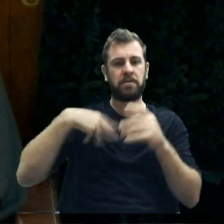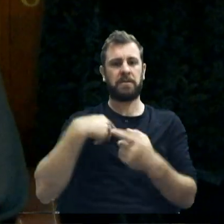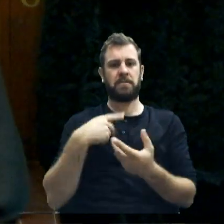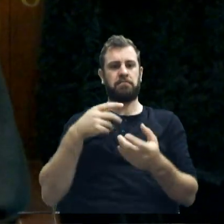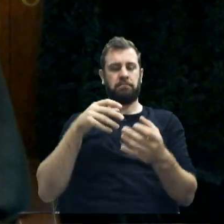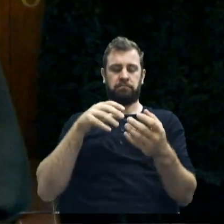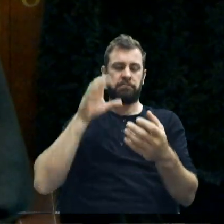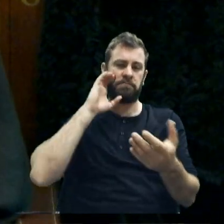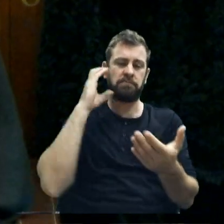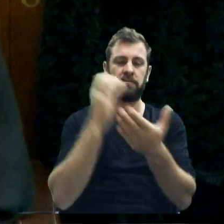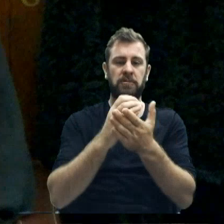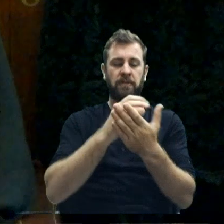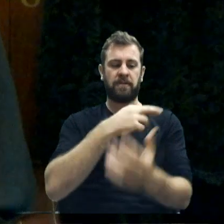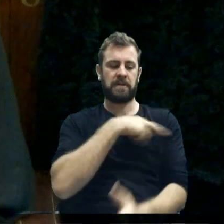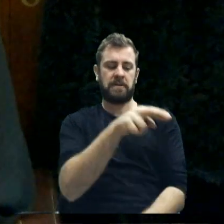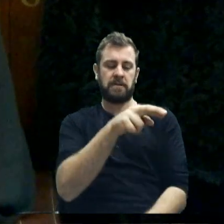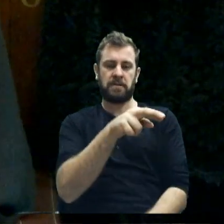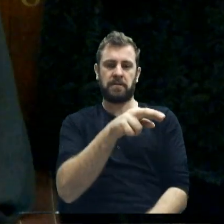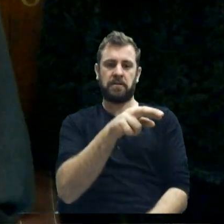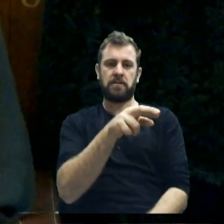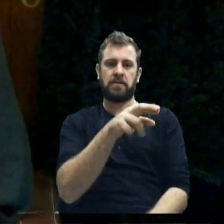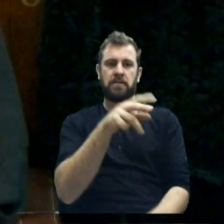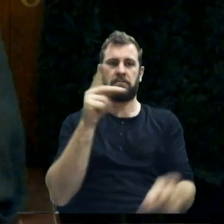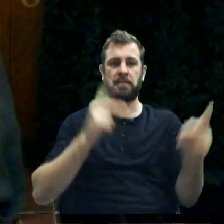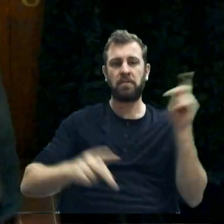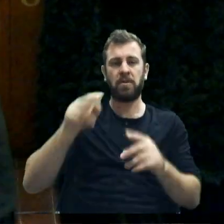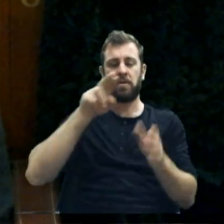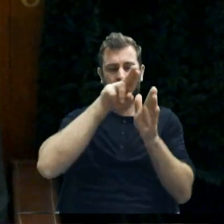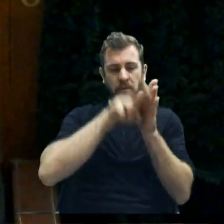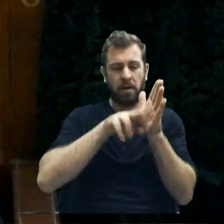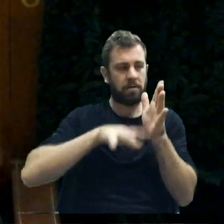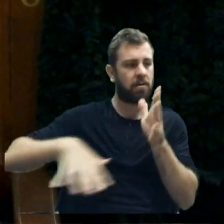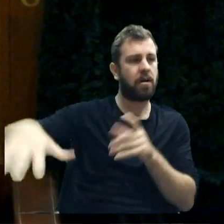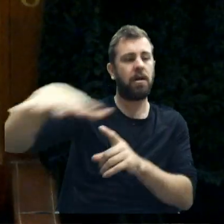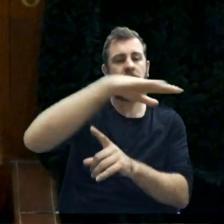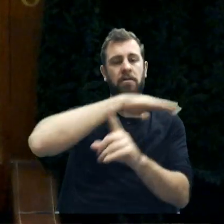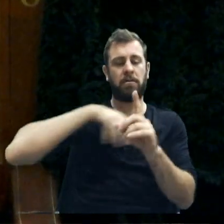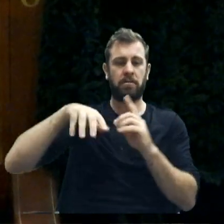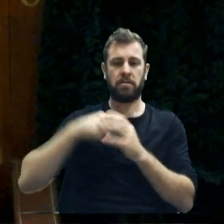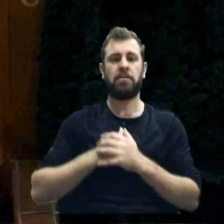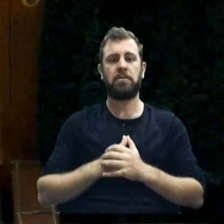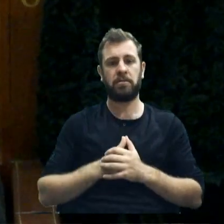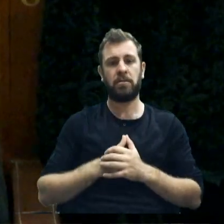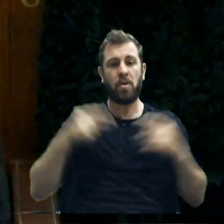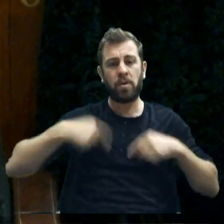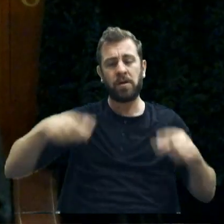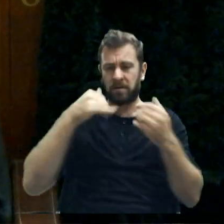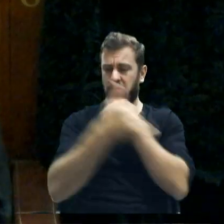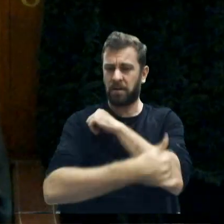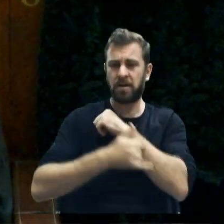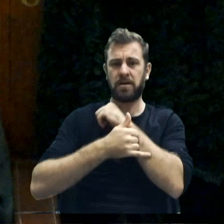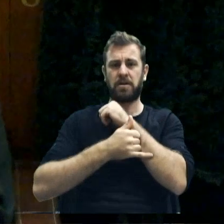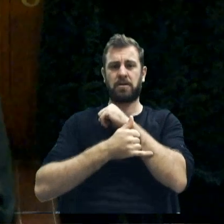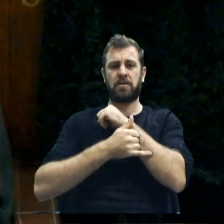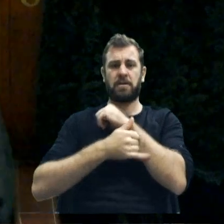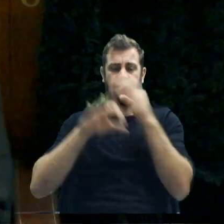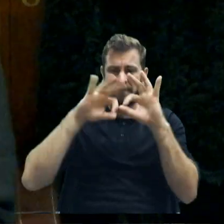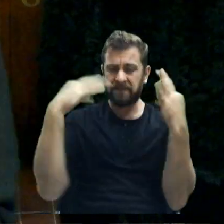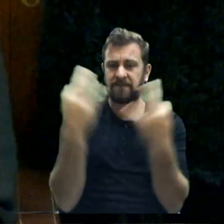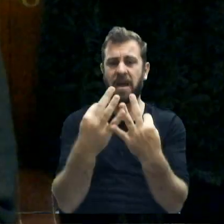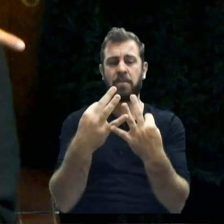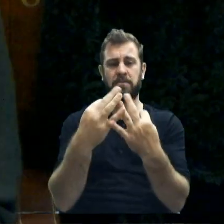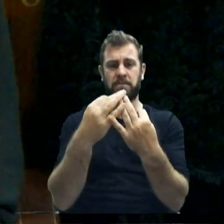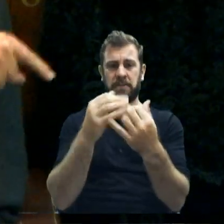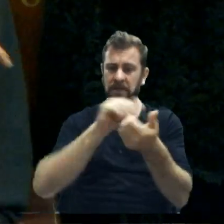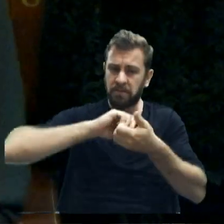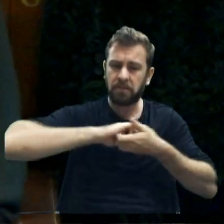the grave of those around us. We have to revive the idea that we are a nation, an ummah, a family. If a person you